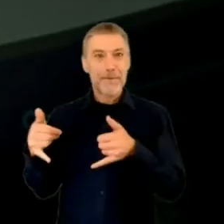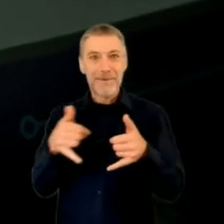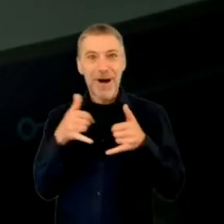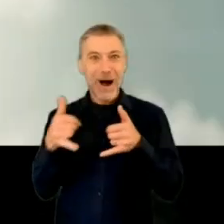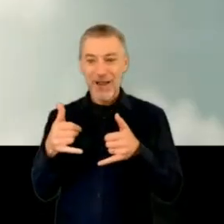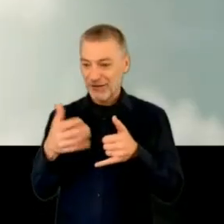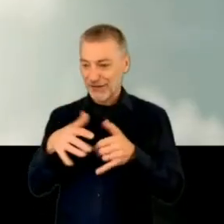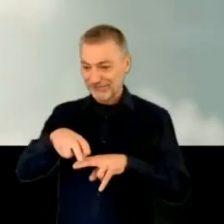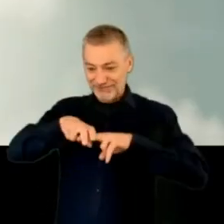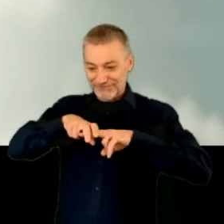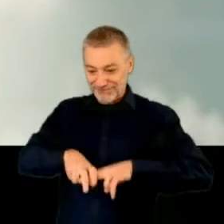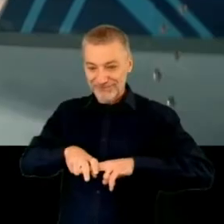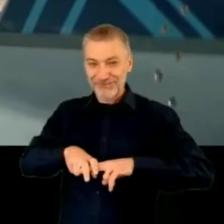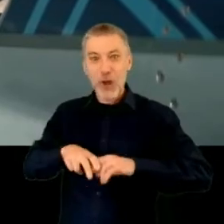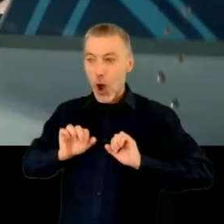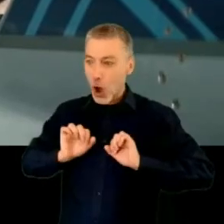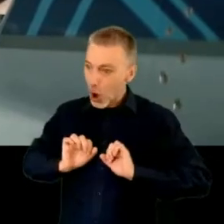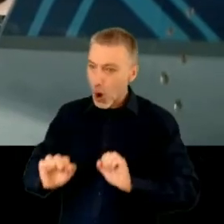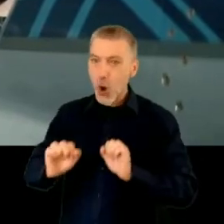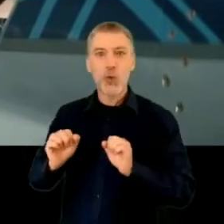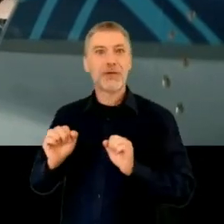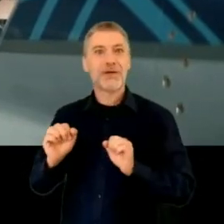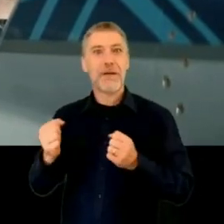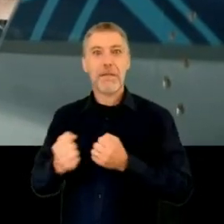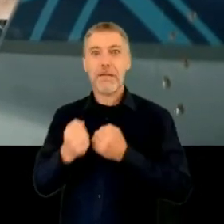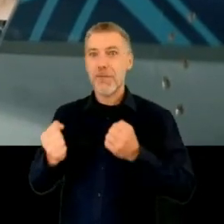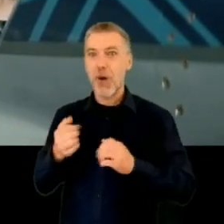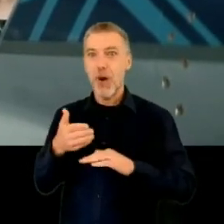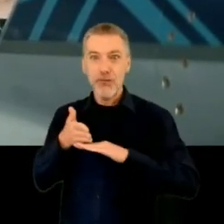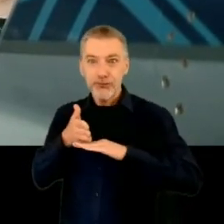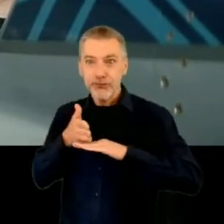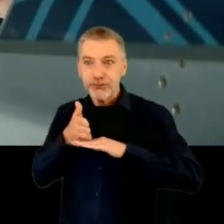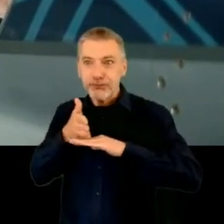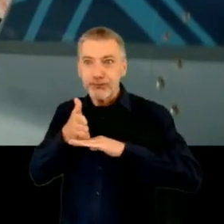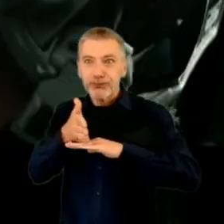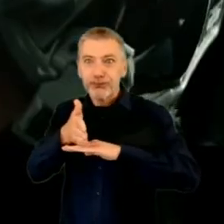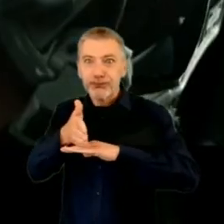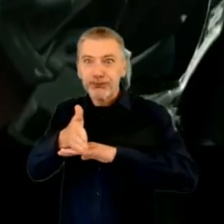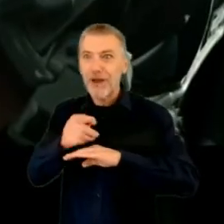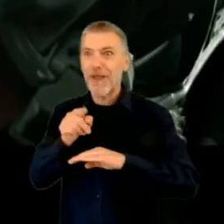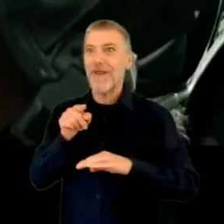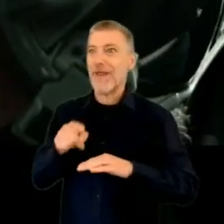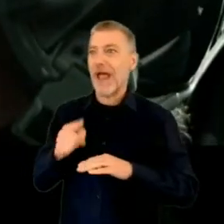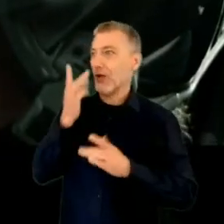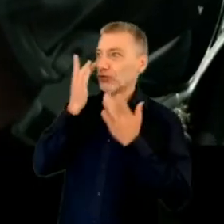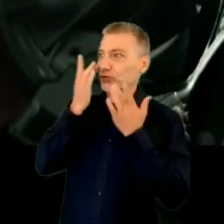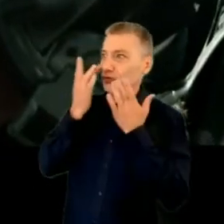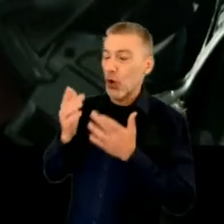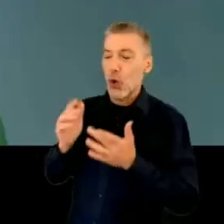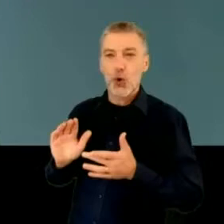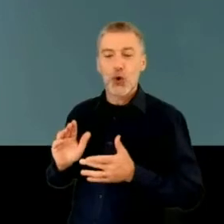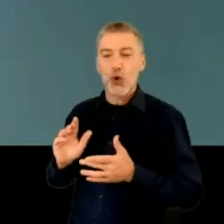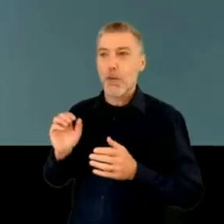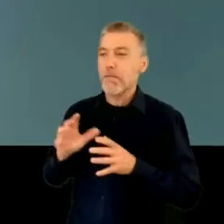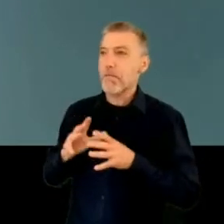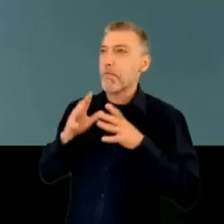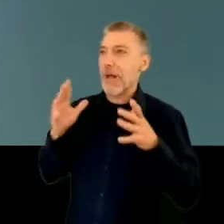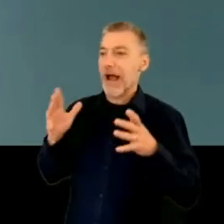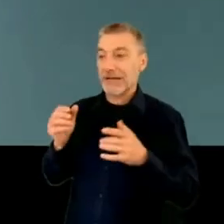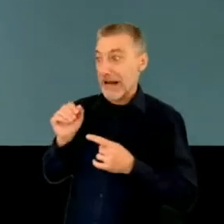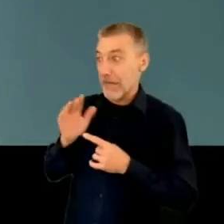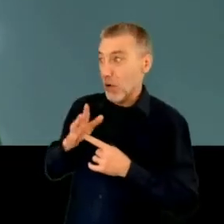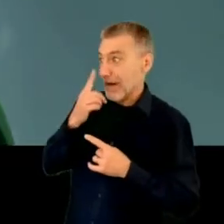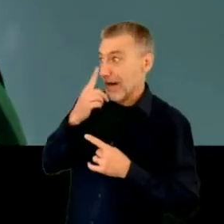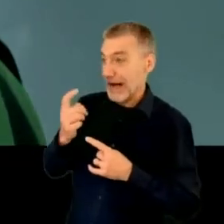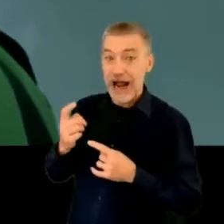moving under its own power. Which is a huge milestone for any aeroplane in its travel. We're at the very edge of some incredible